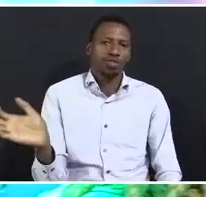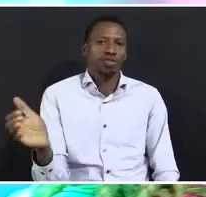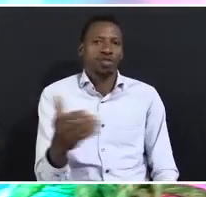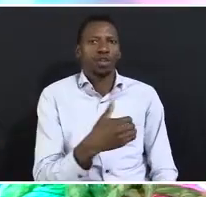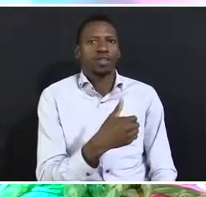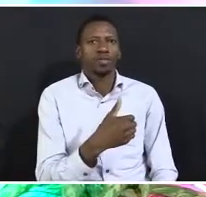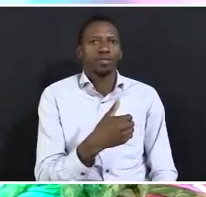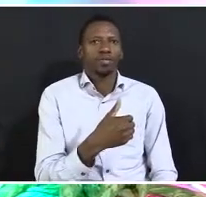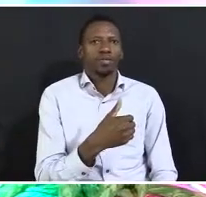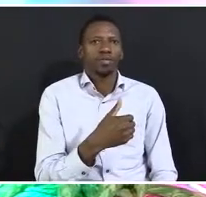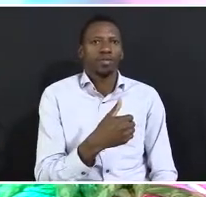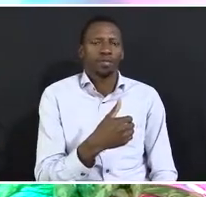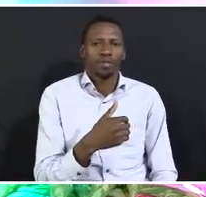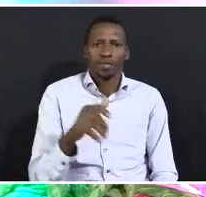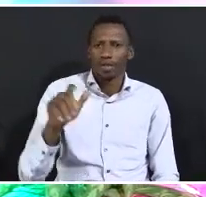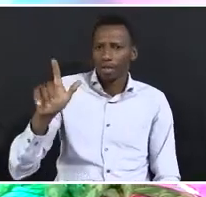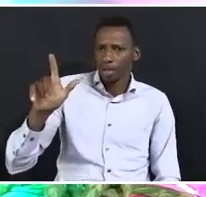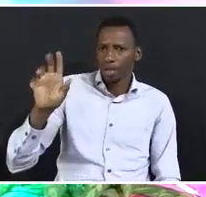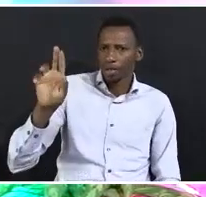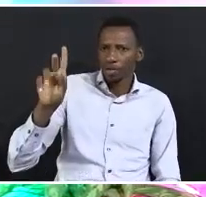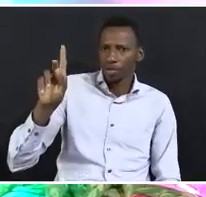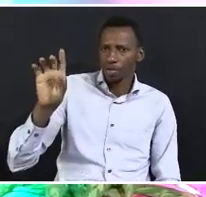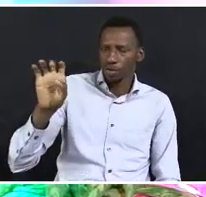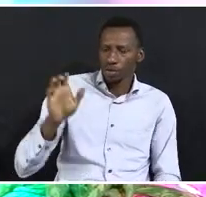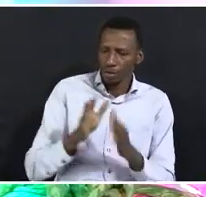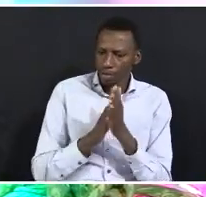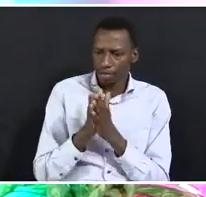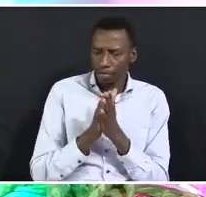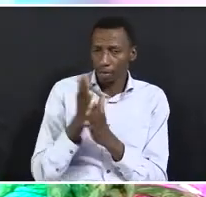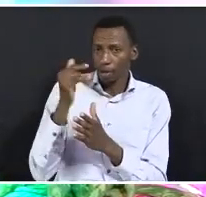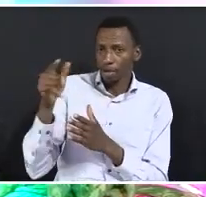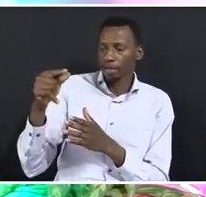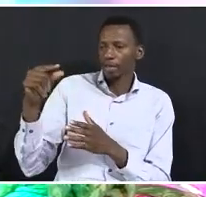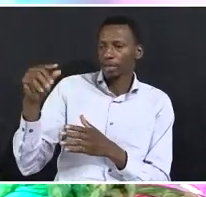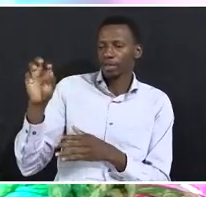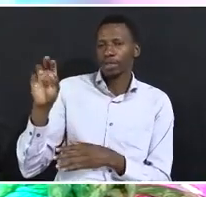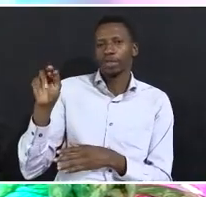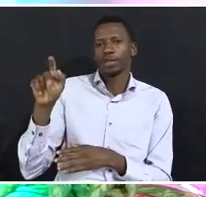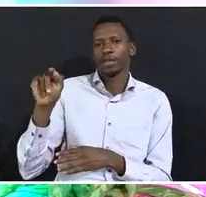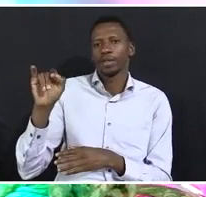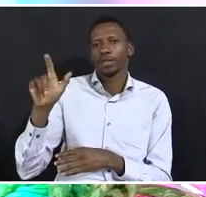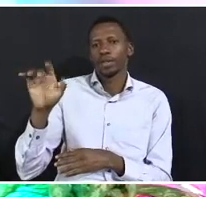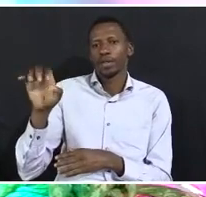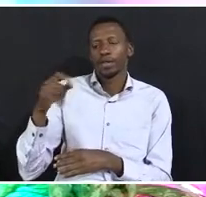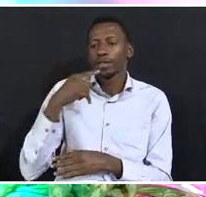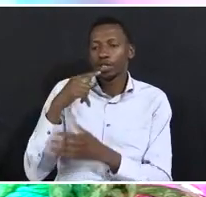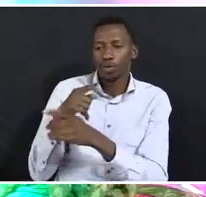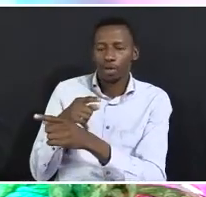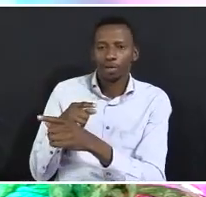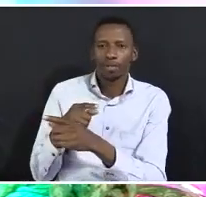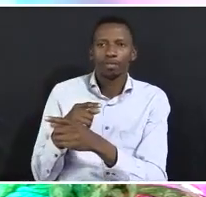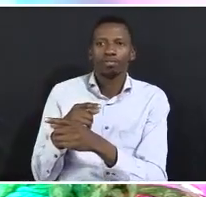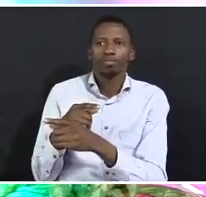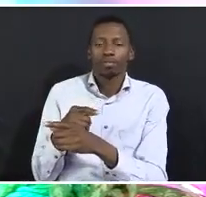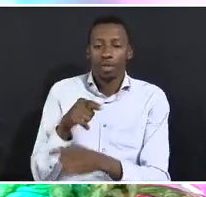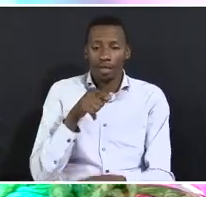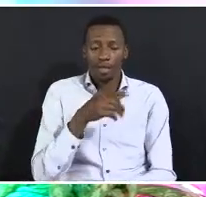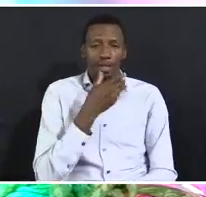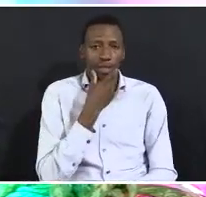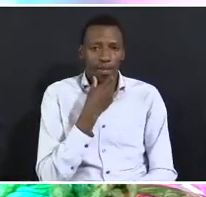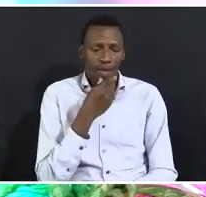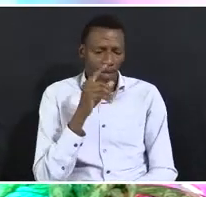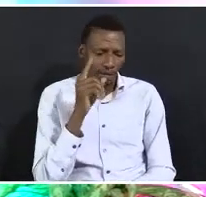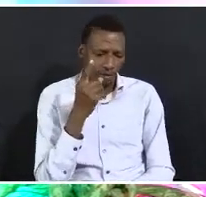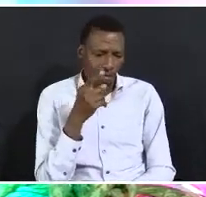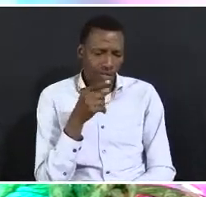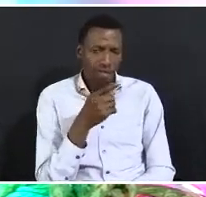Luke is very interesting because Luke is a Gentile. But Luke says that this man first